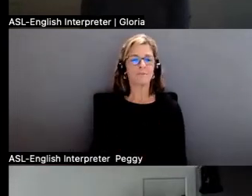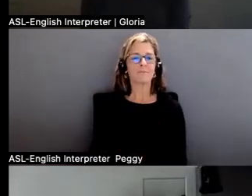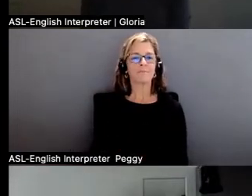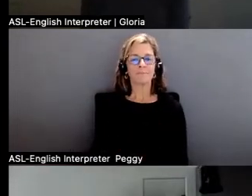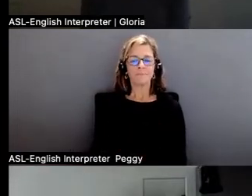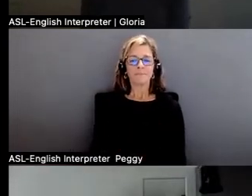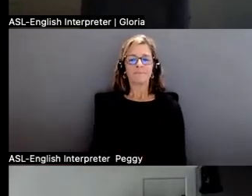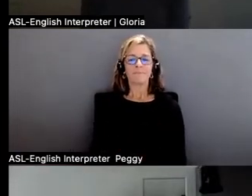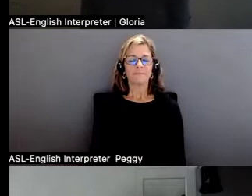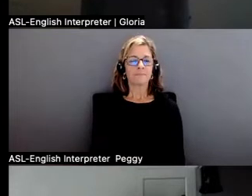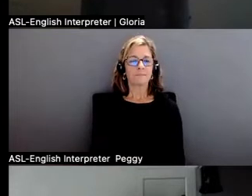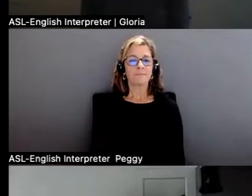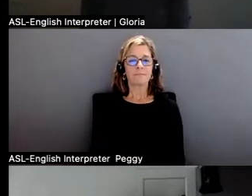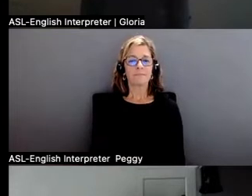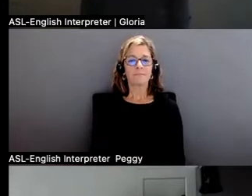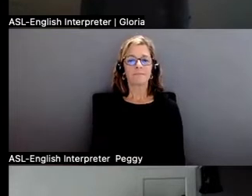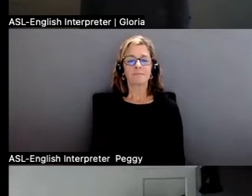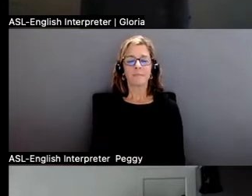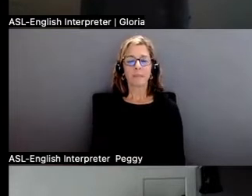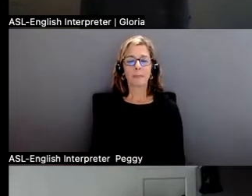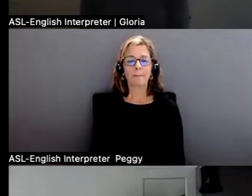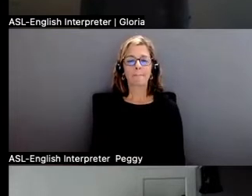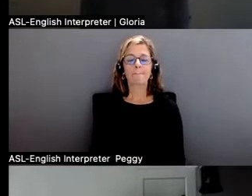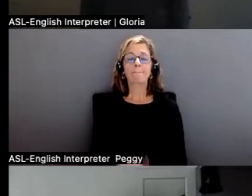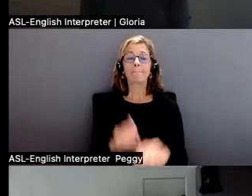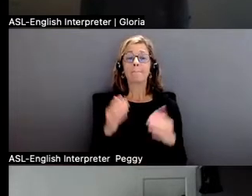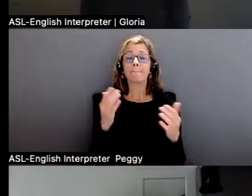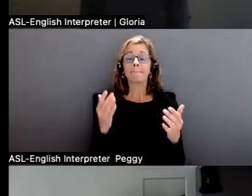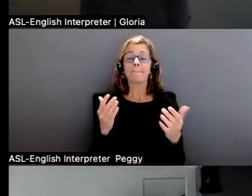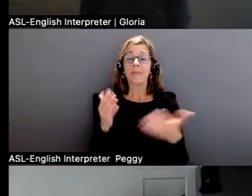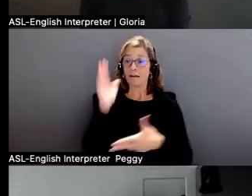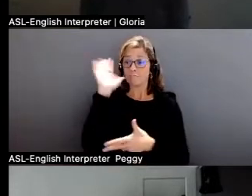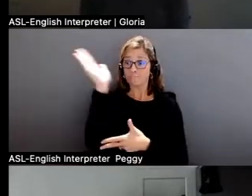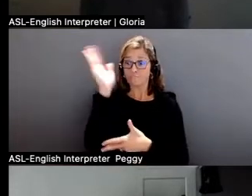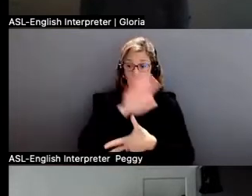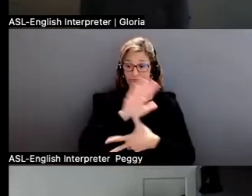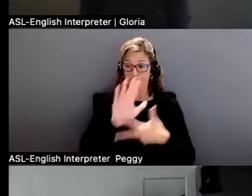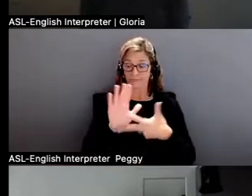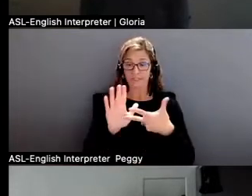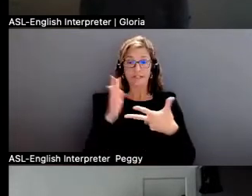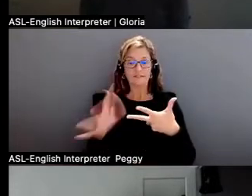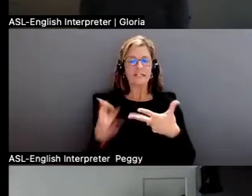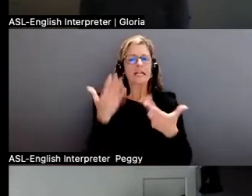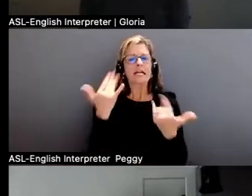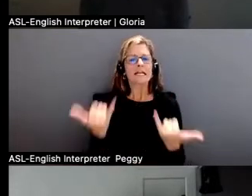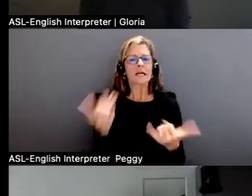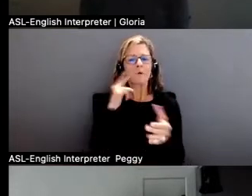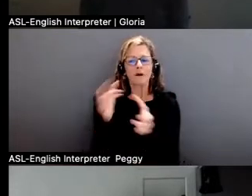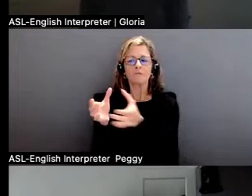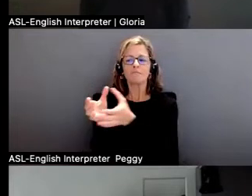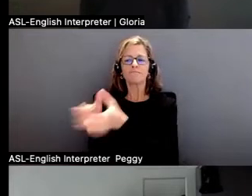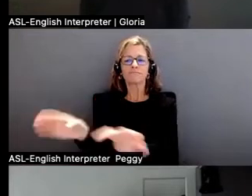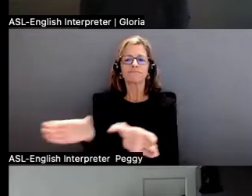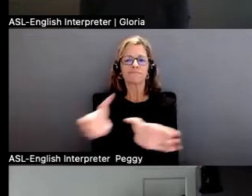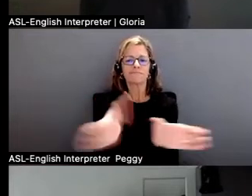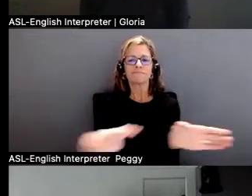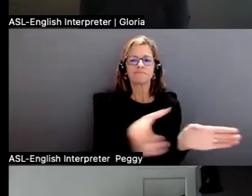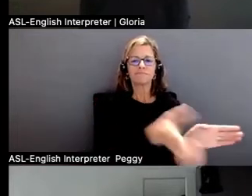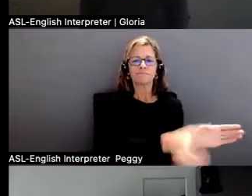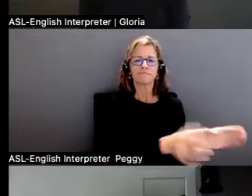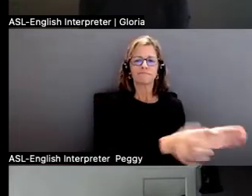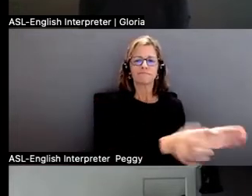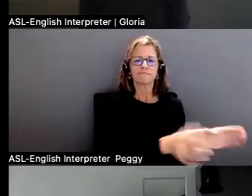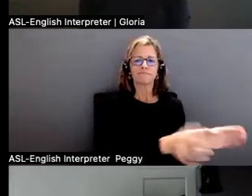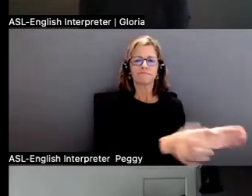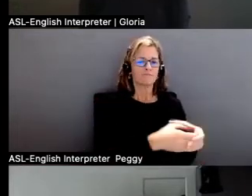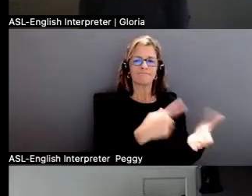Next, we'll have a little chance to break out and think about what we've learned and talk about it with each other. But just